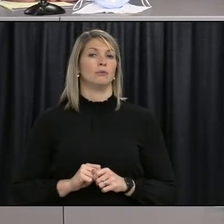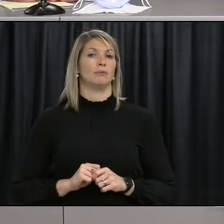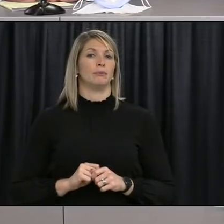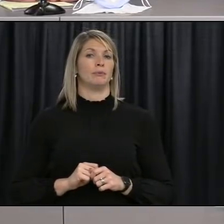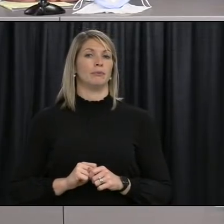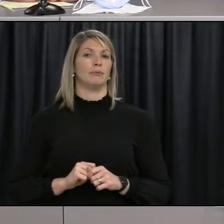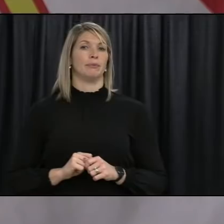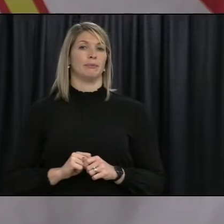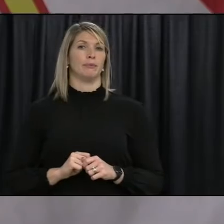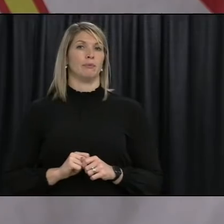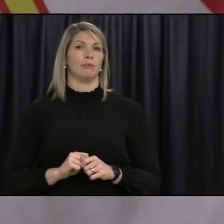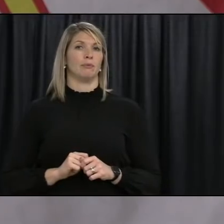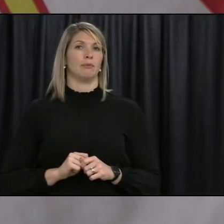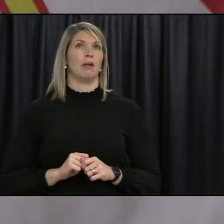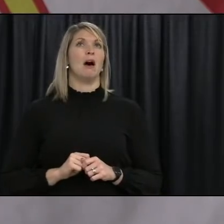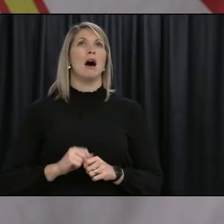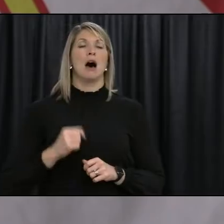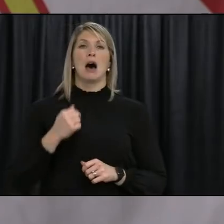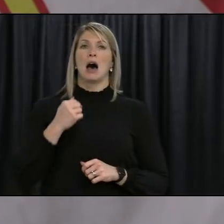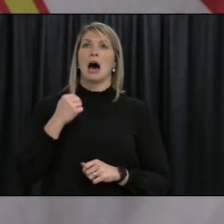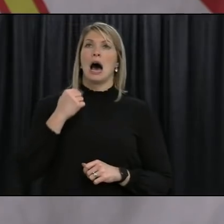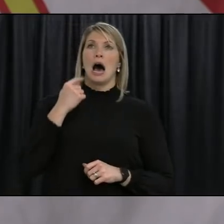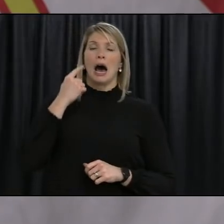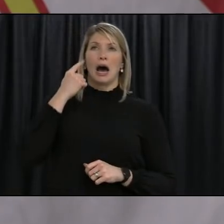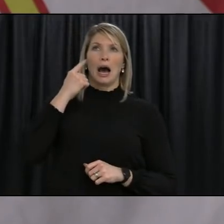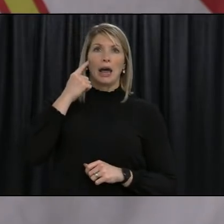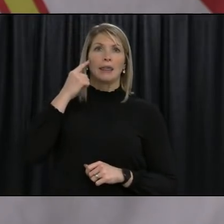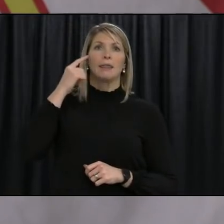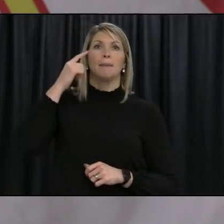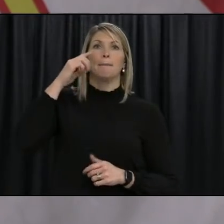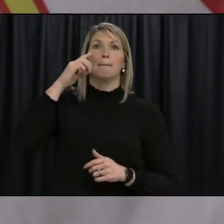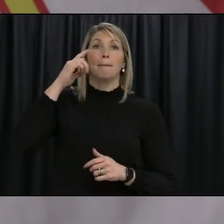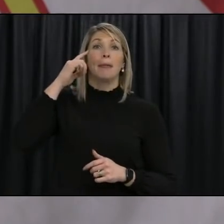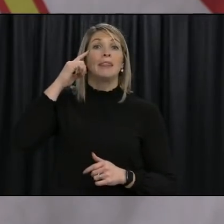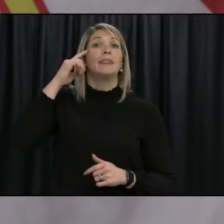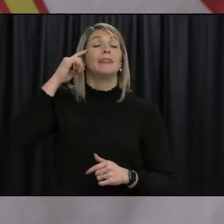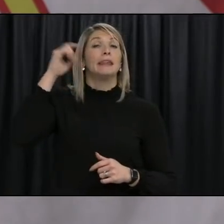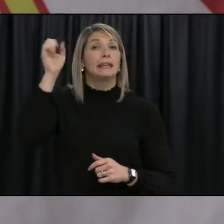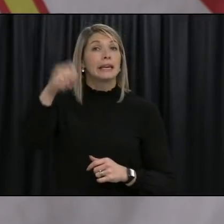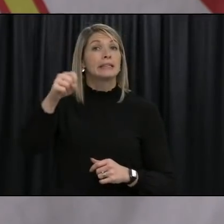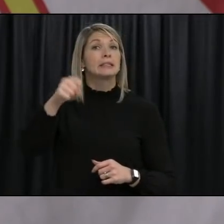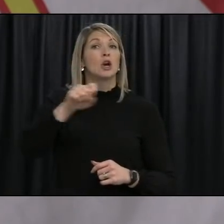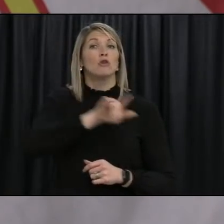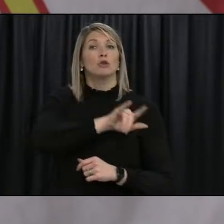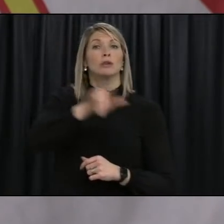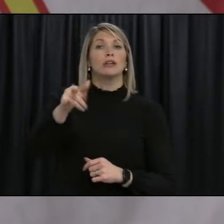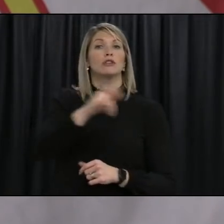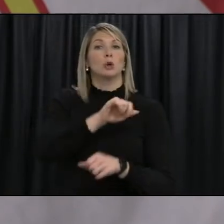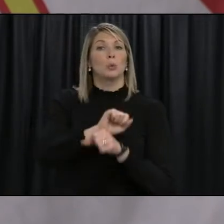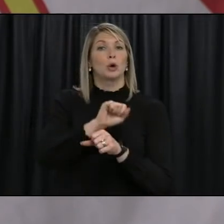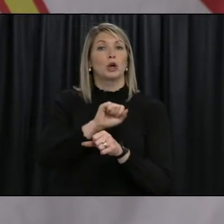So I believe the person was self-isolating according to the rotational worker protocol.